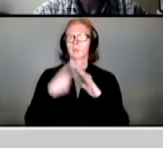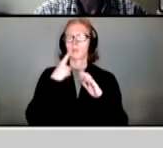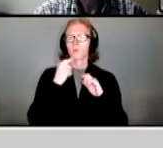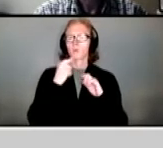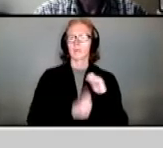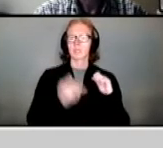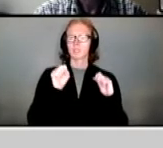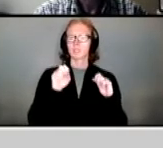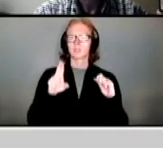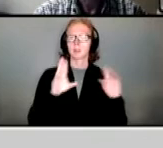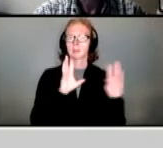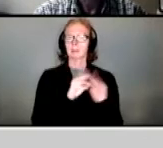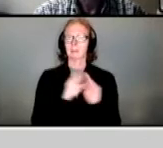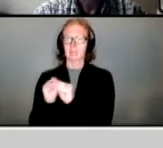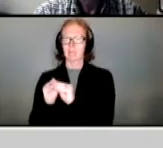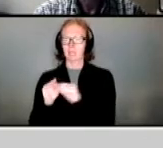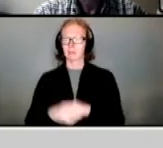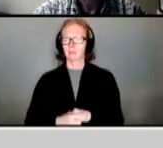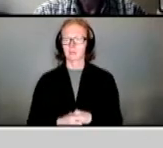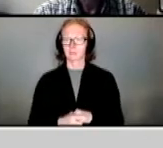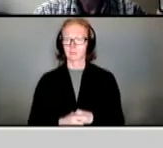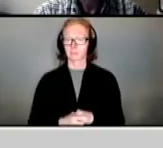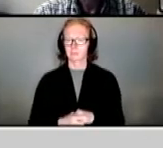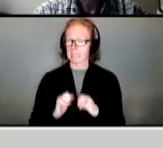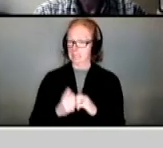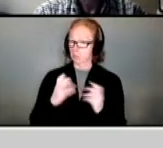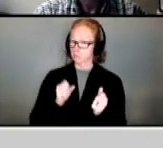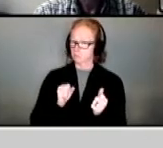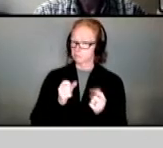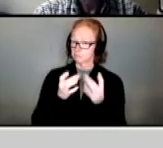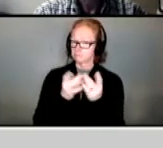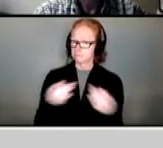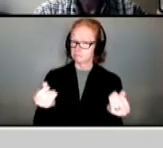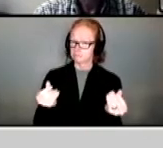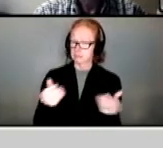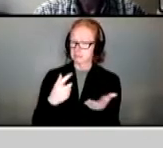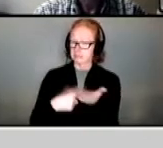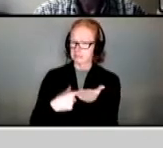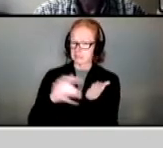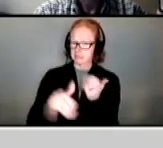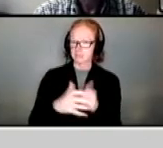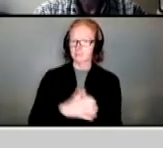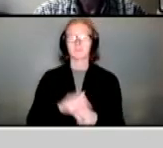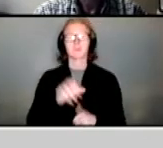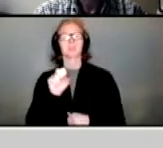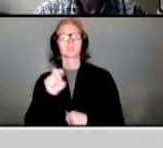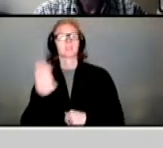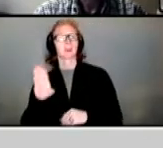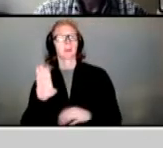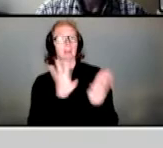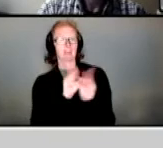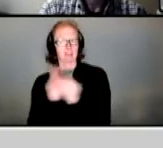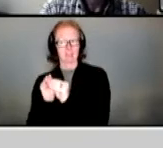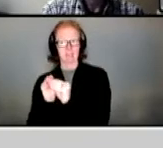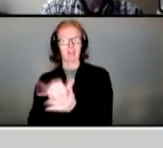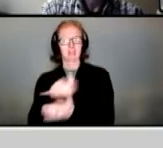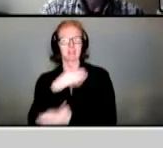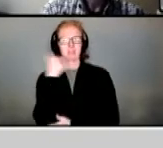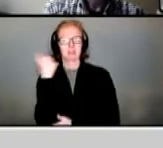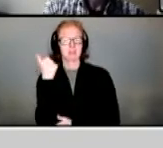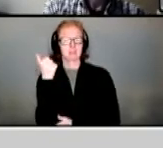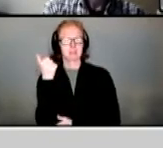subcommittees to address that? I think the subcommittees are best, I